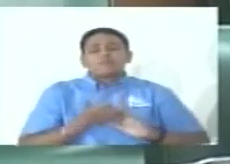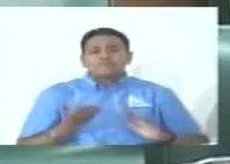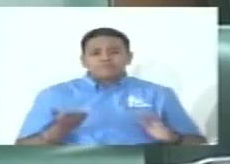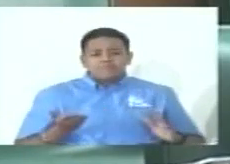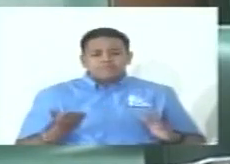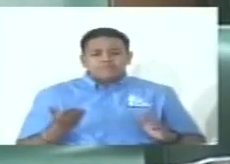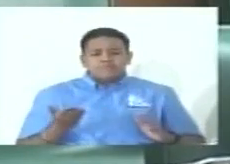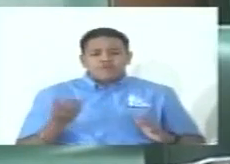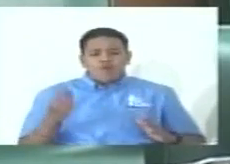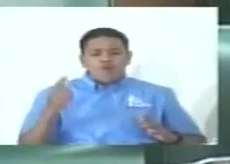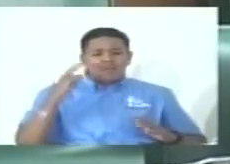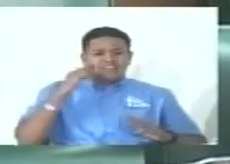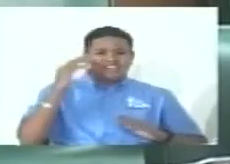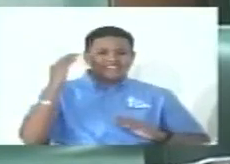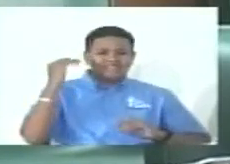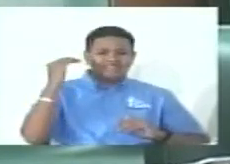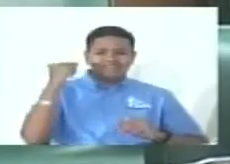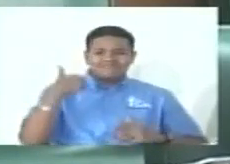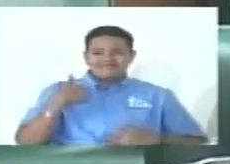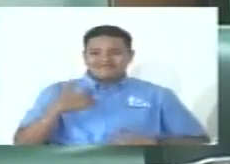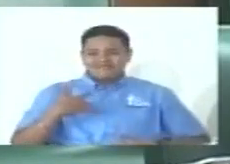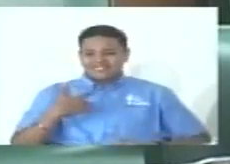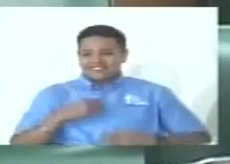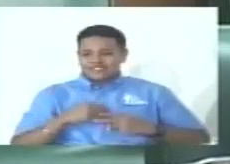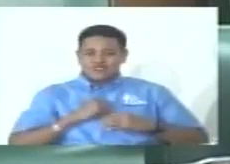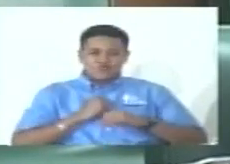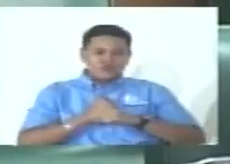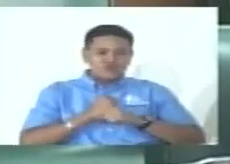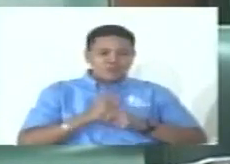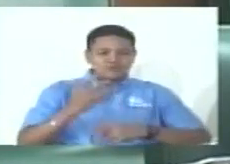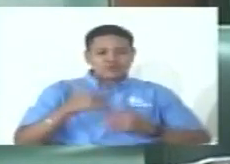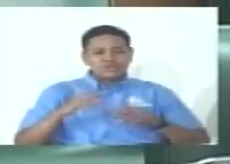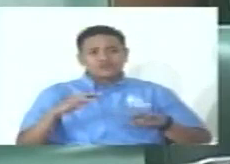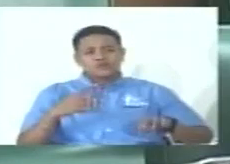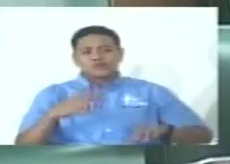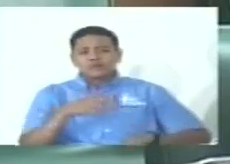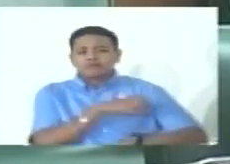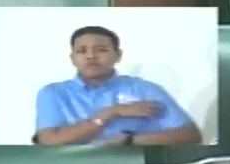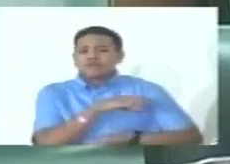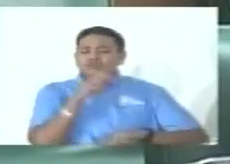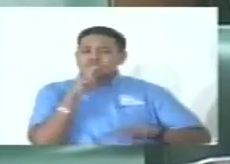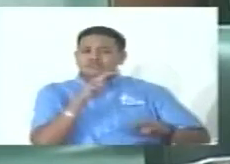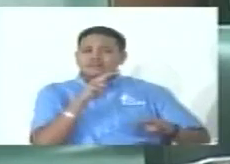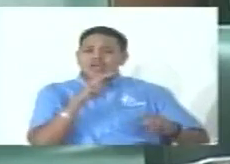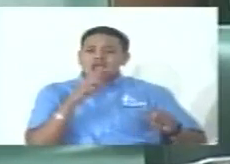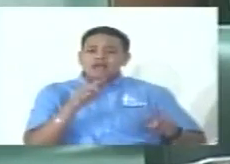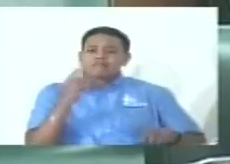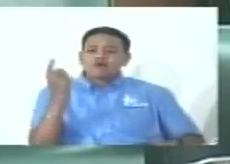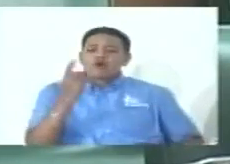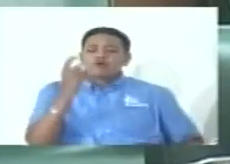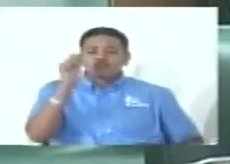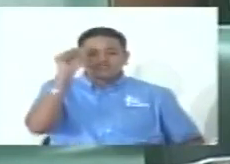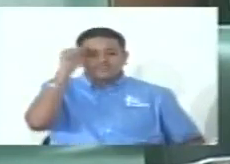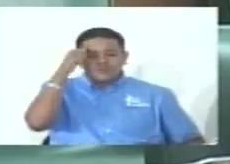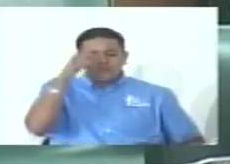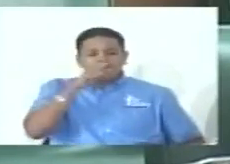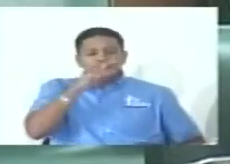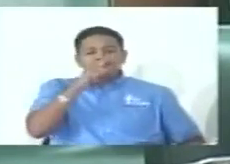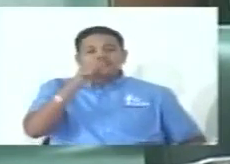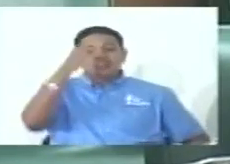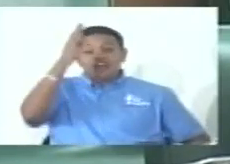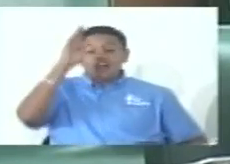might seem to be in our profession and in the society, always remember that there is a